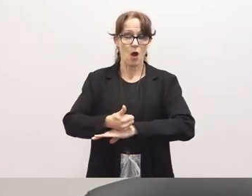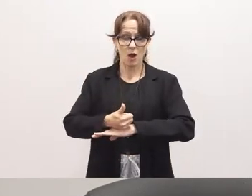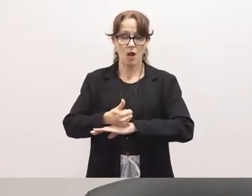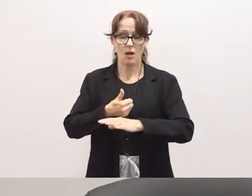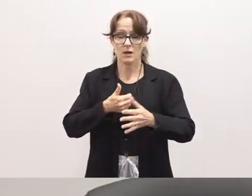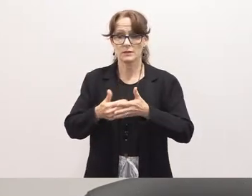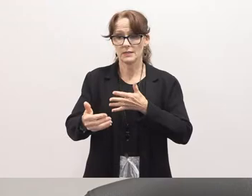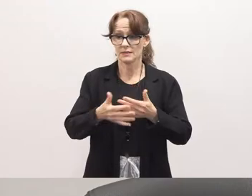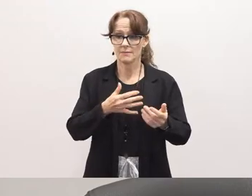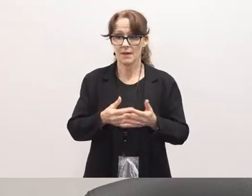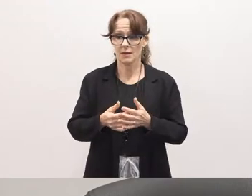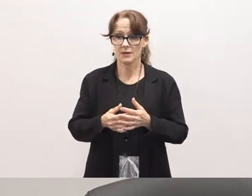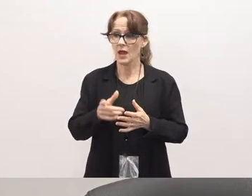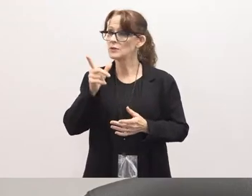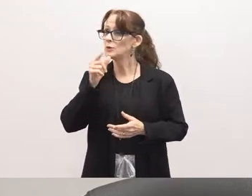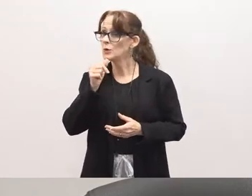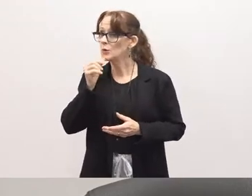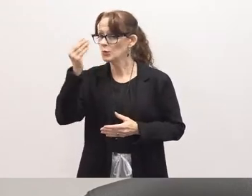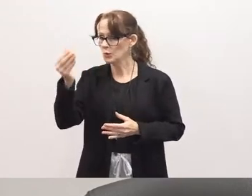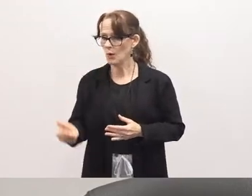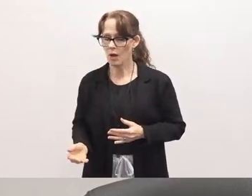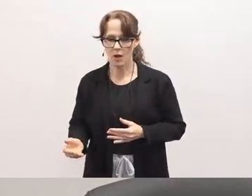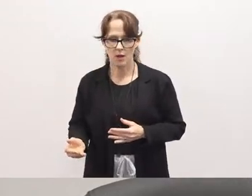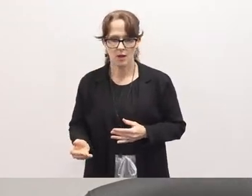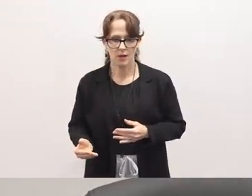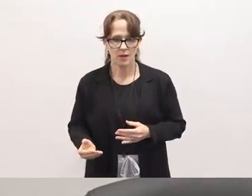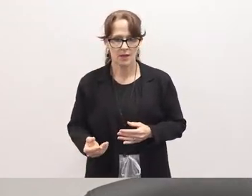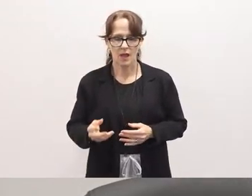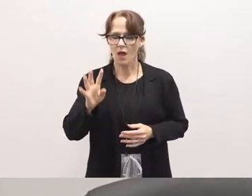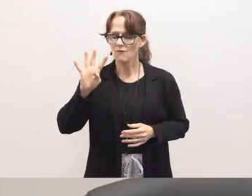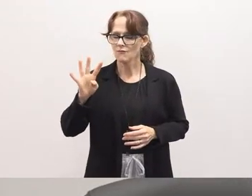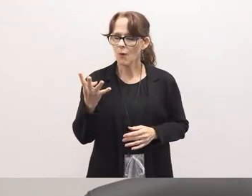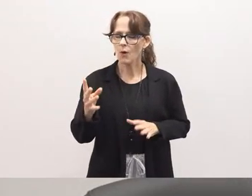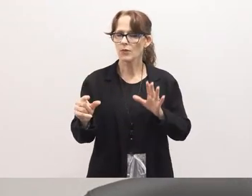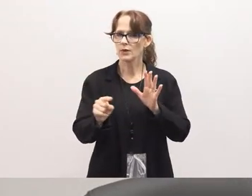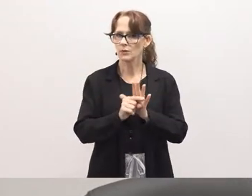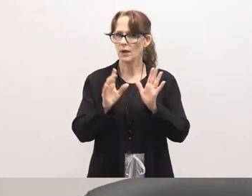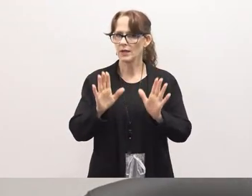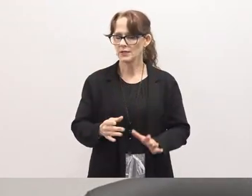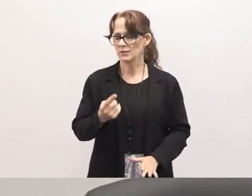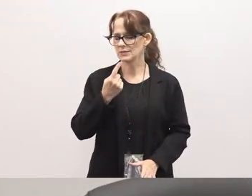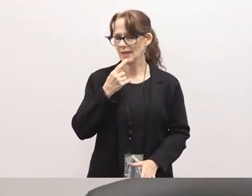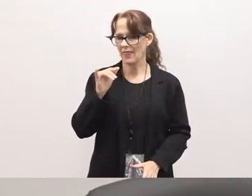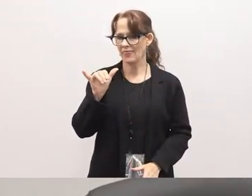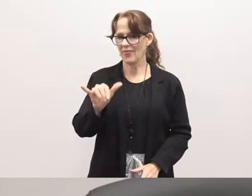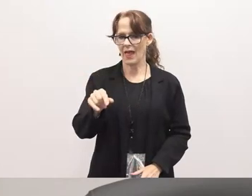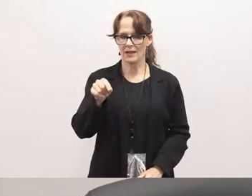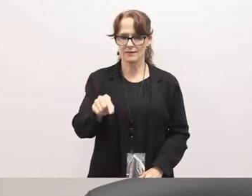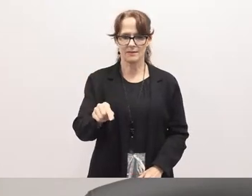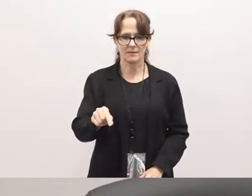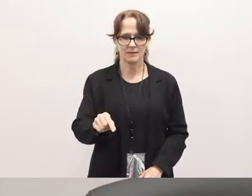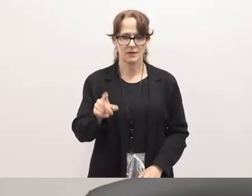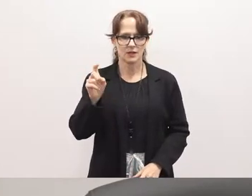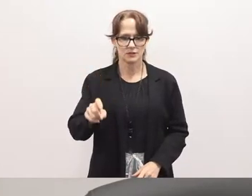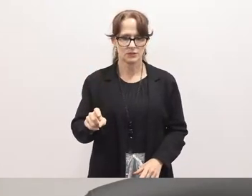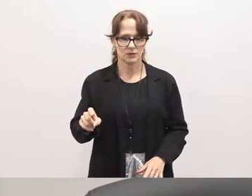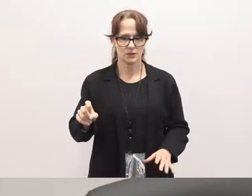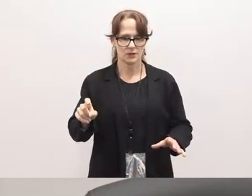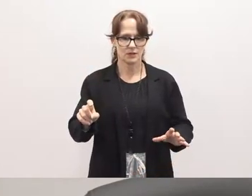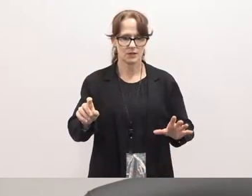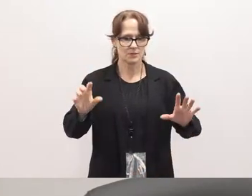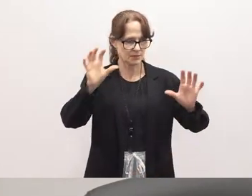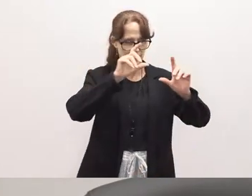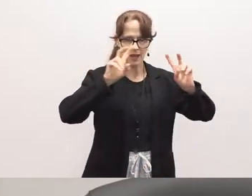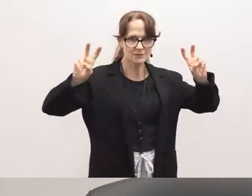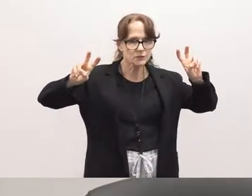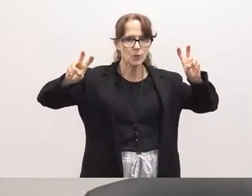who you are. This was said by a fourth grader, and I thought, that should be embroidered on a pillow.